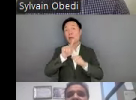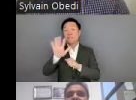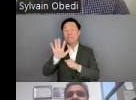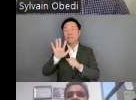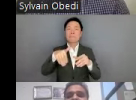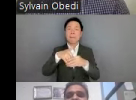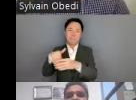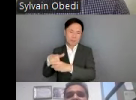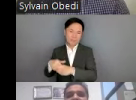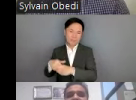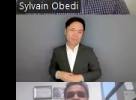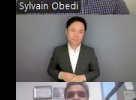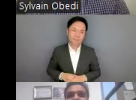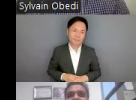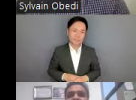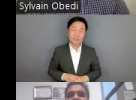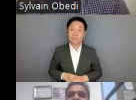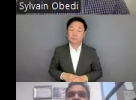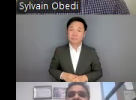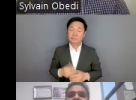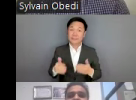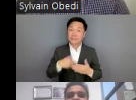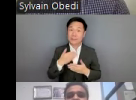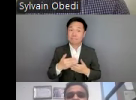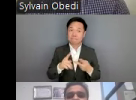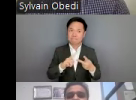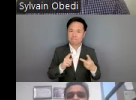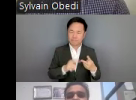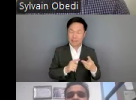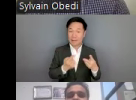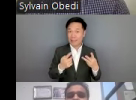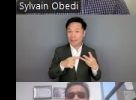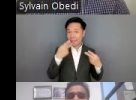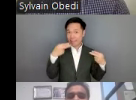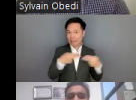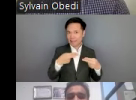organization. The third slide, actually,